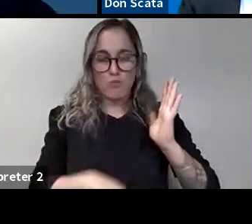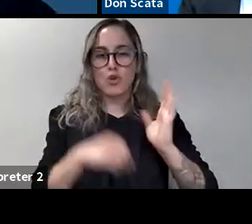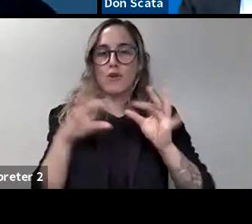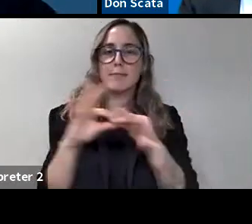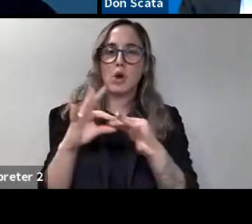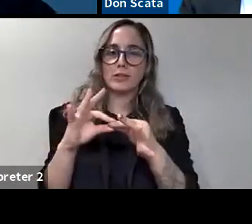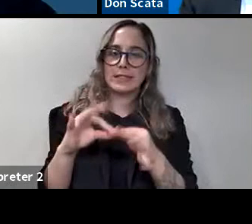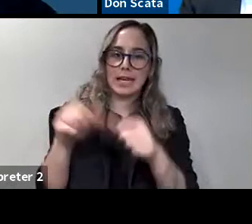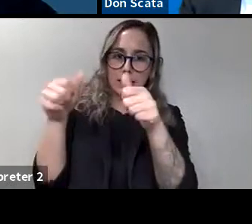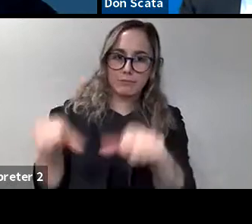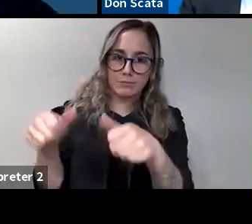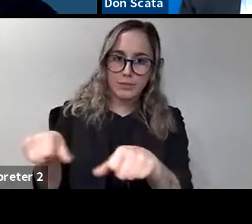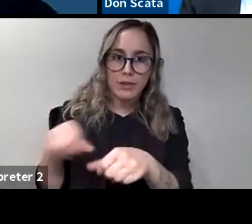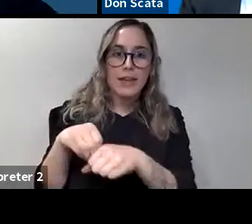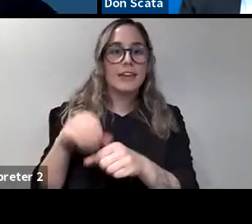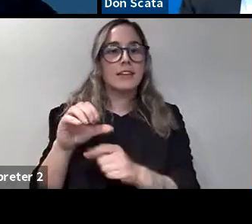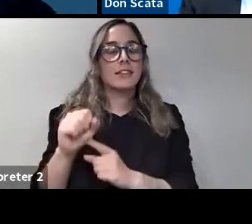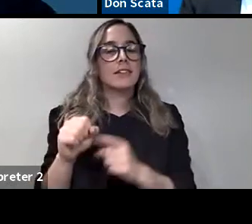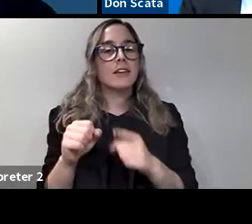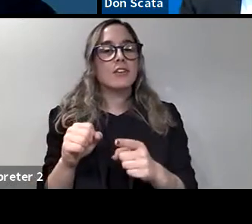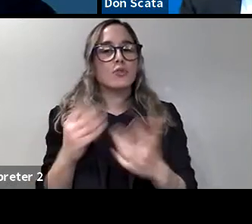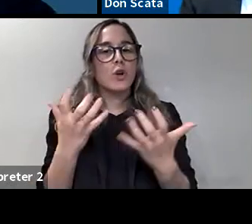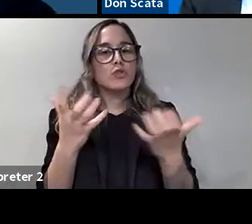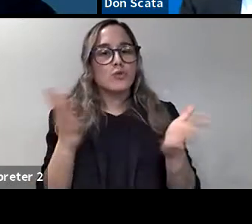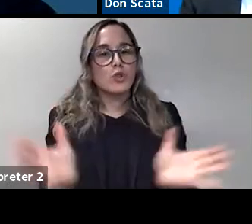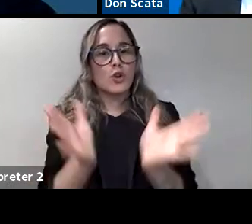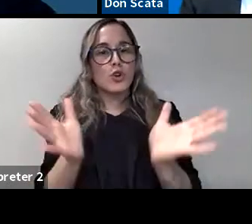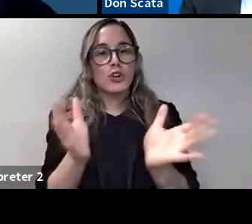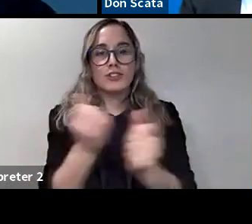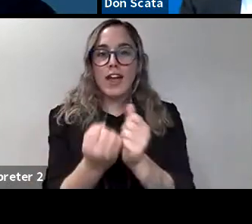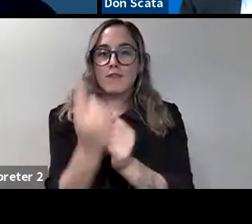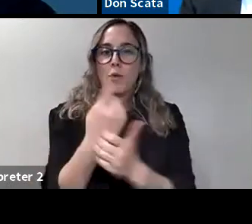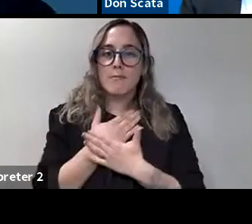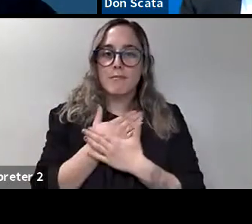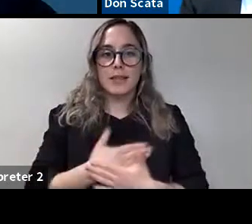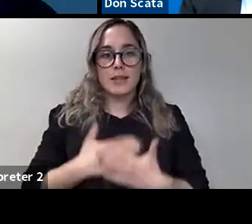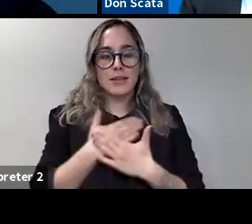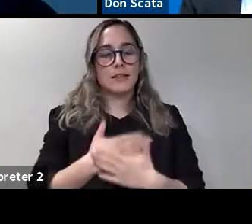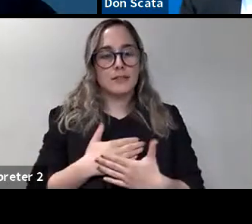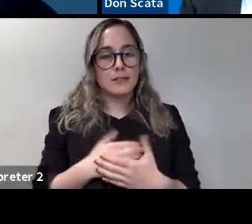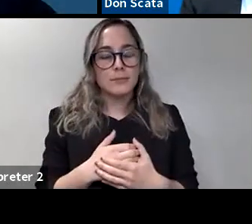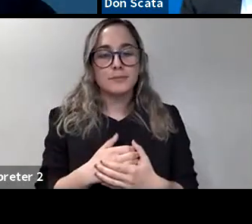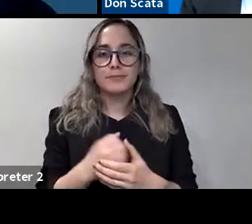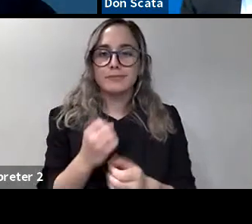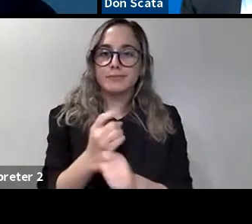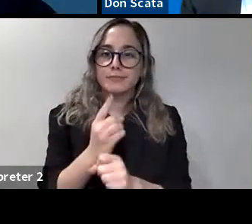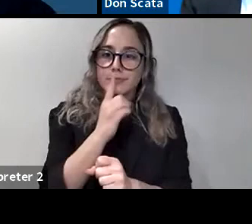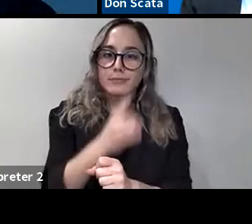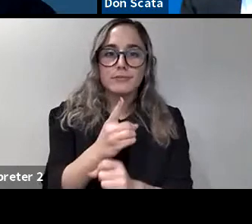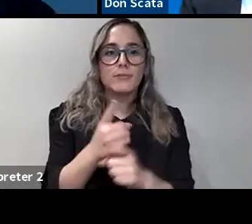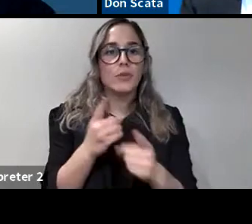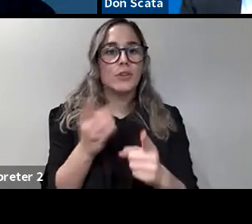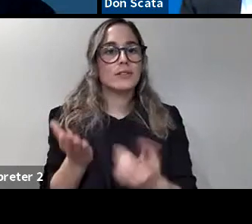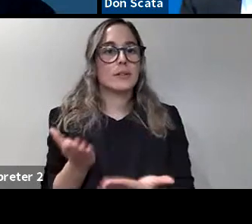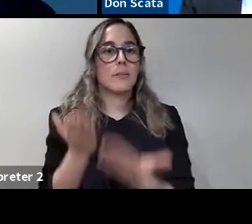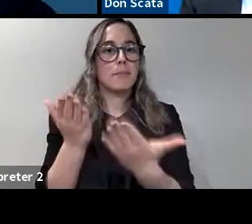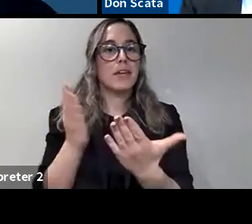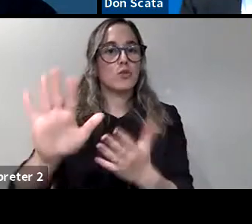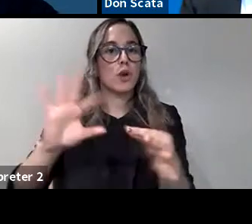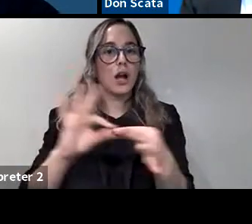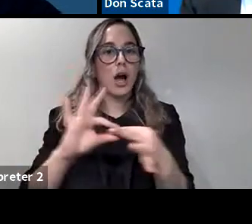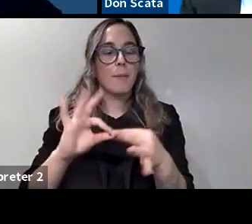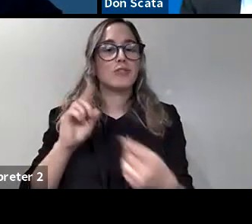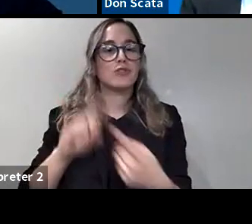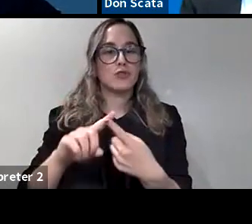them. But I just want to encourage everyone to make sure that you submit your comments